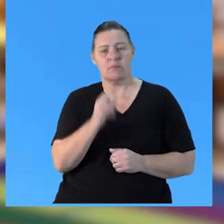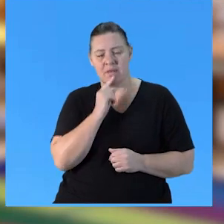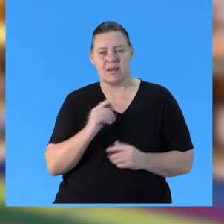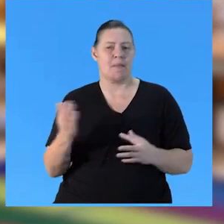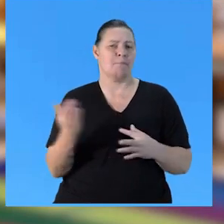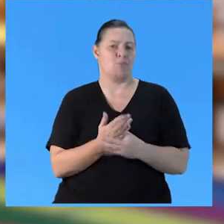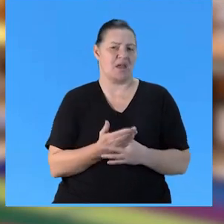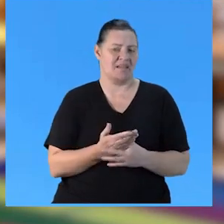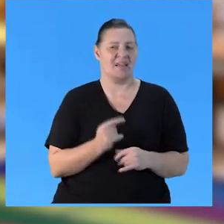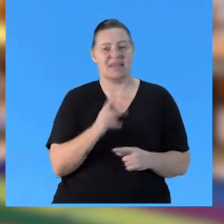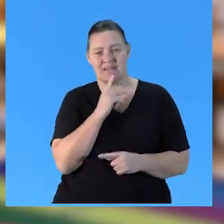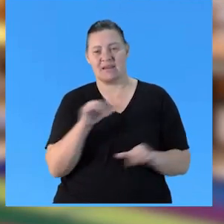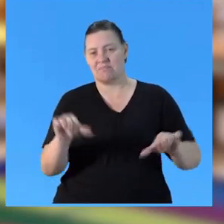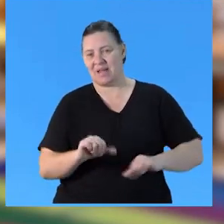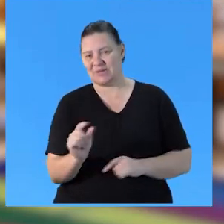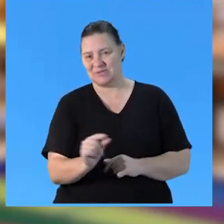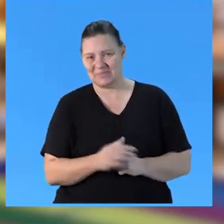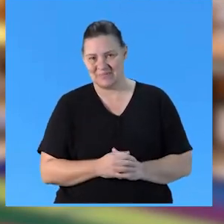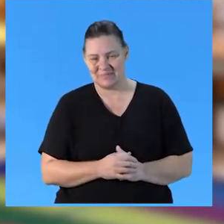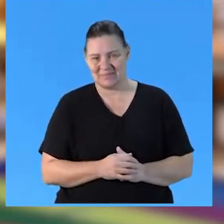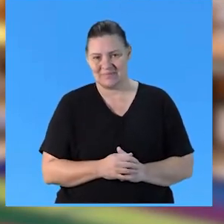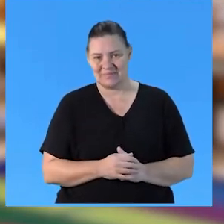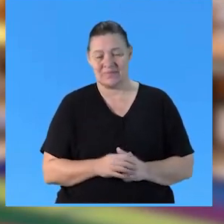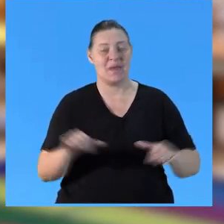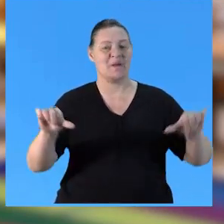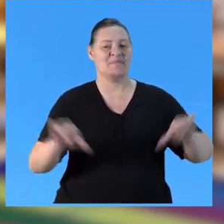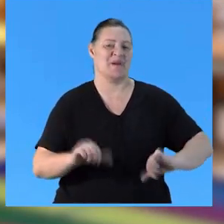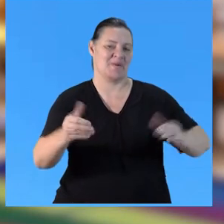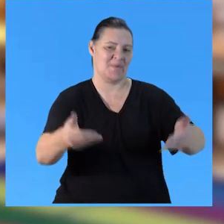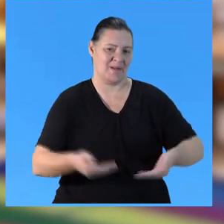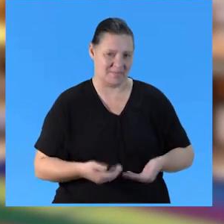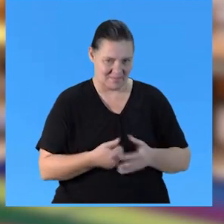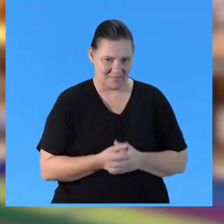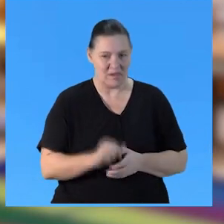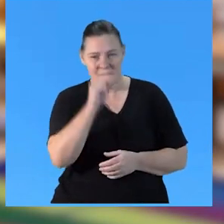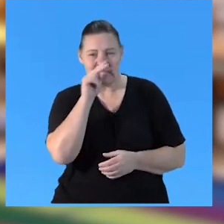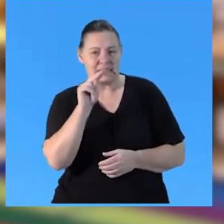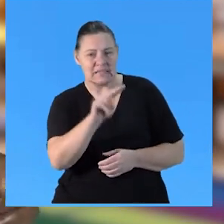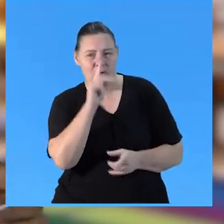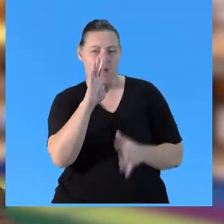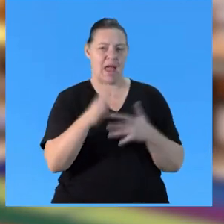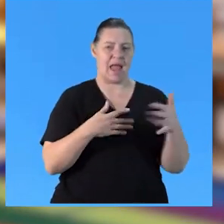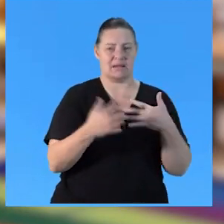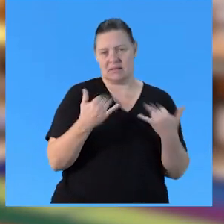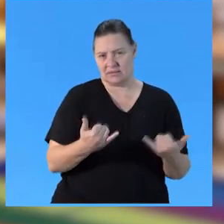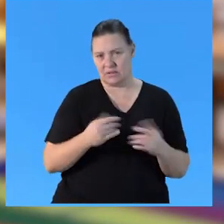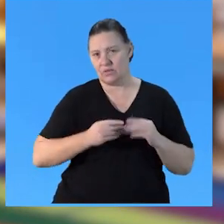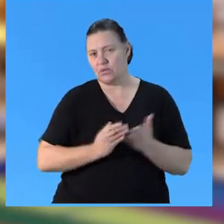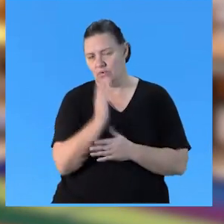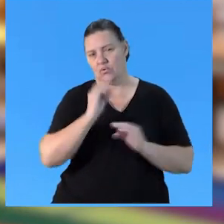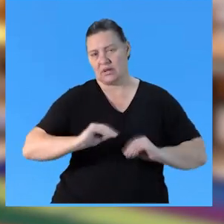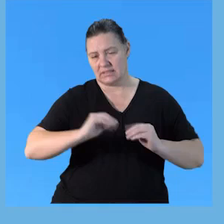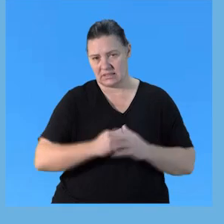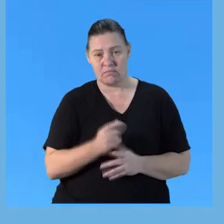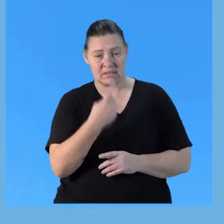Welcome back, learners. So now moving on to our next set of questions, which are the application questions. We can begin, and our first question is